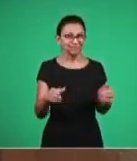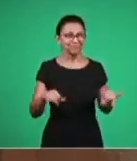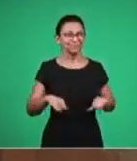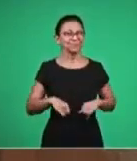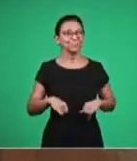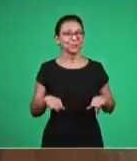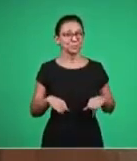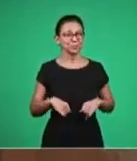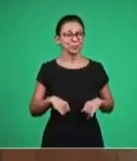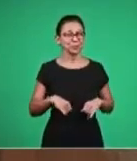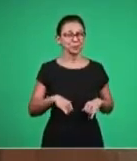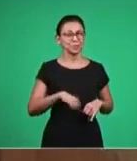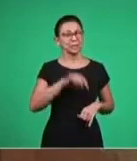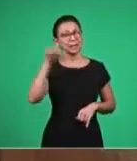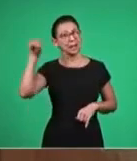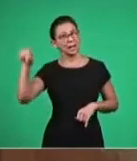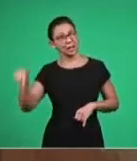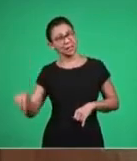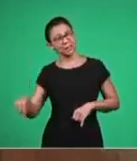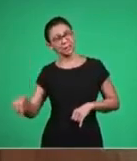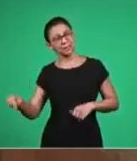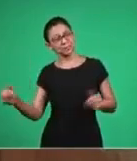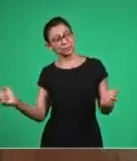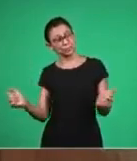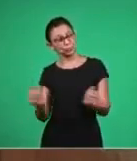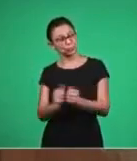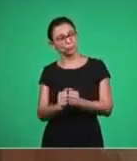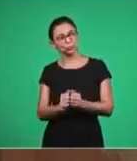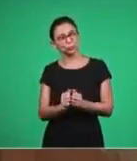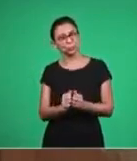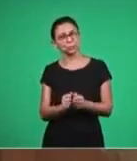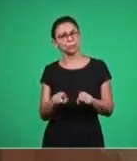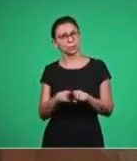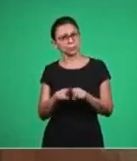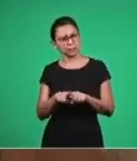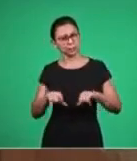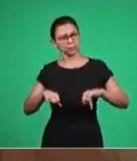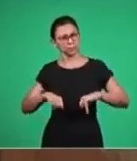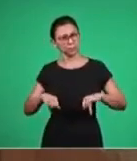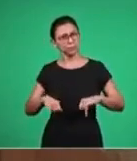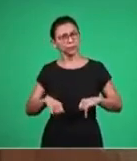pre-tribulation. It's the beginning of the hurting. So